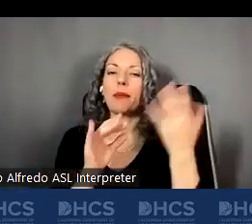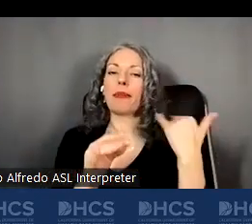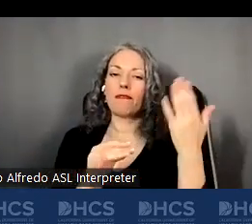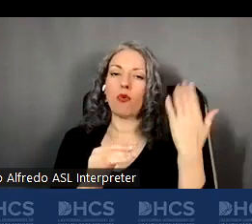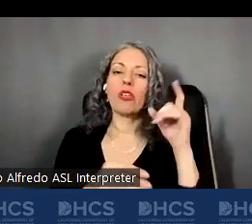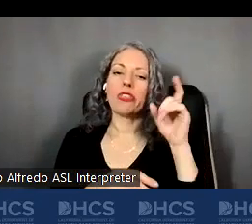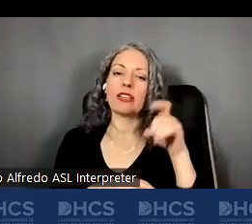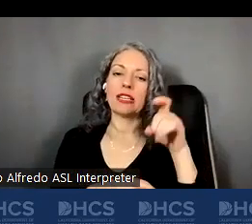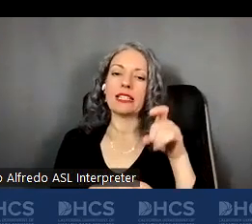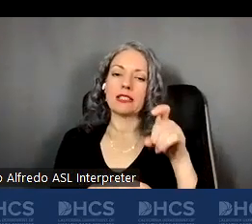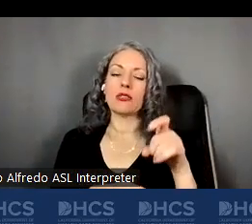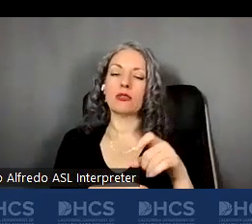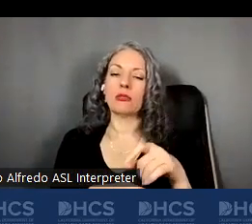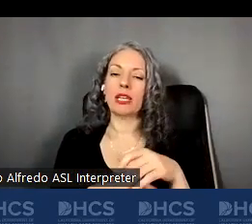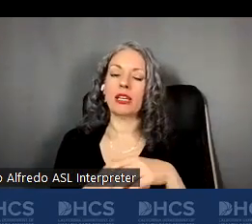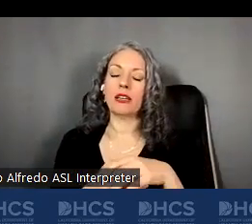be